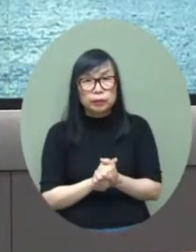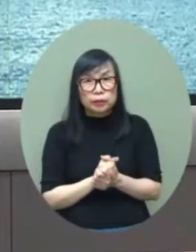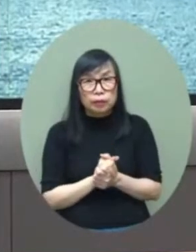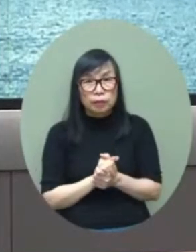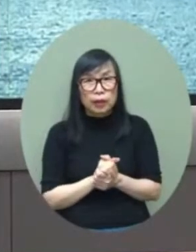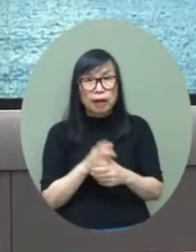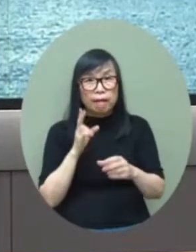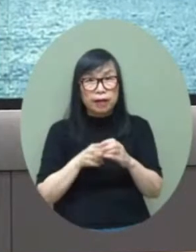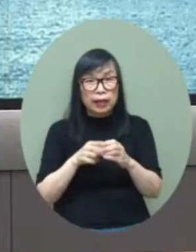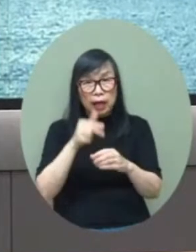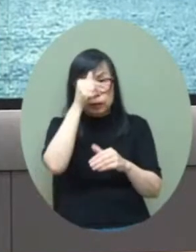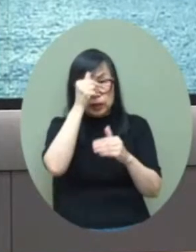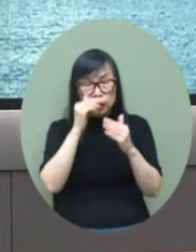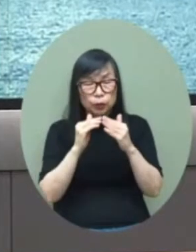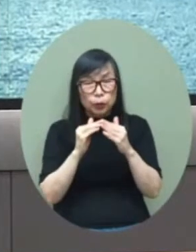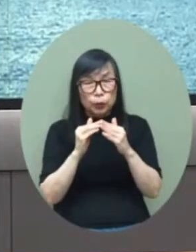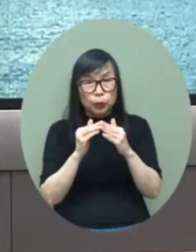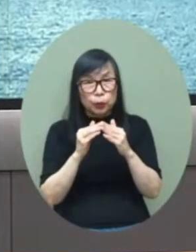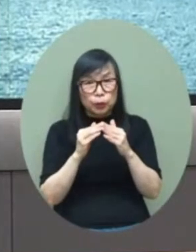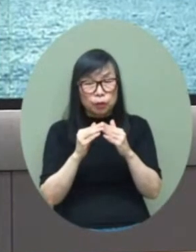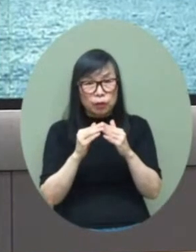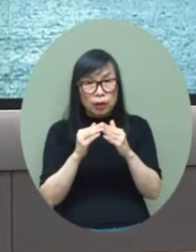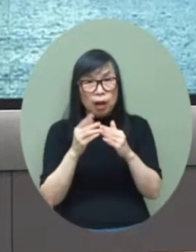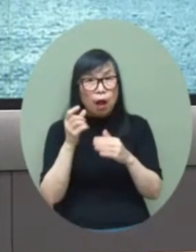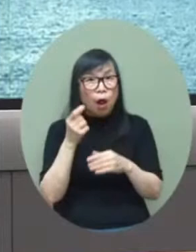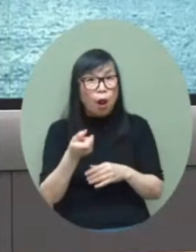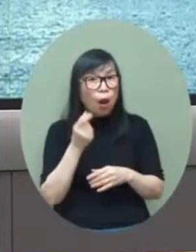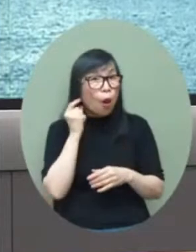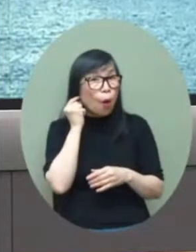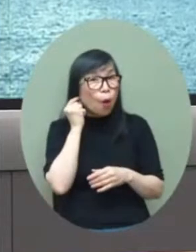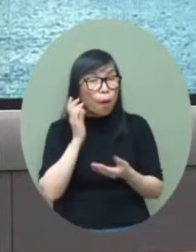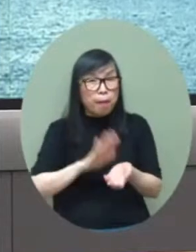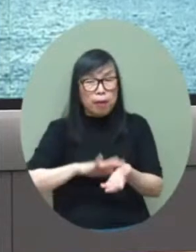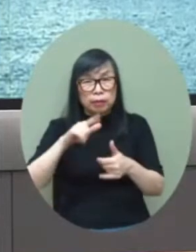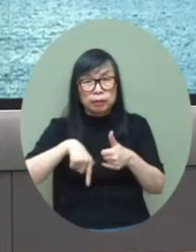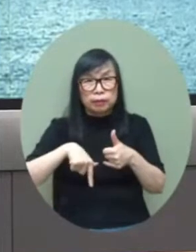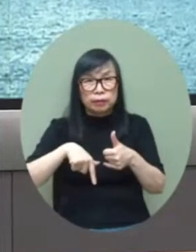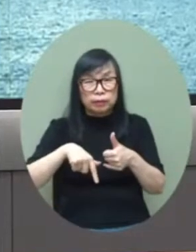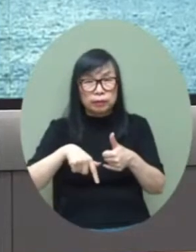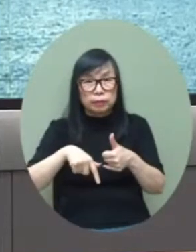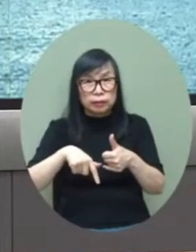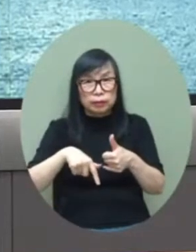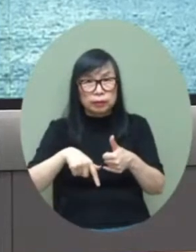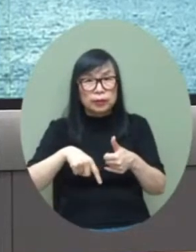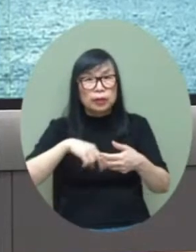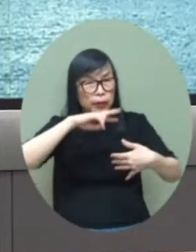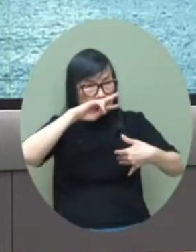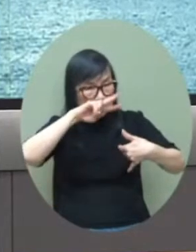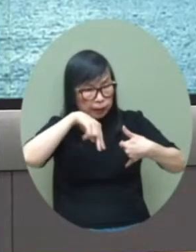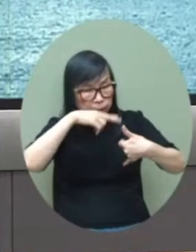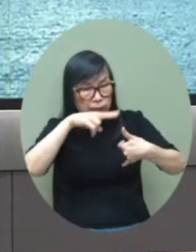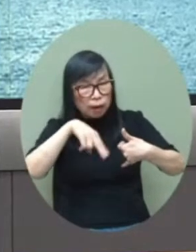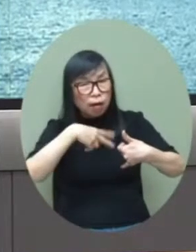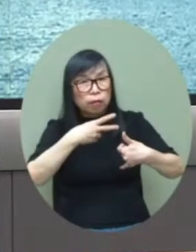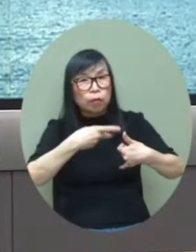ward. Now, for the Buddhist hospital, the lady patient,